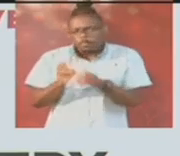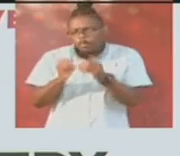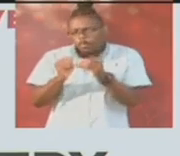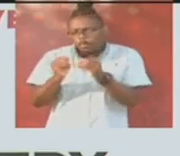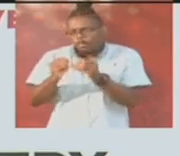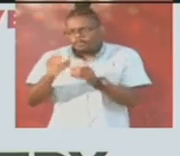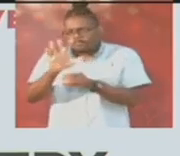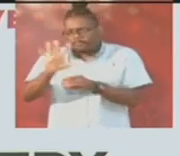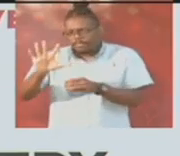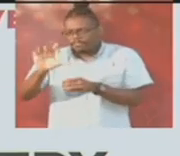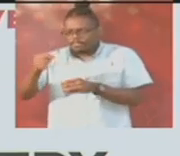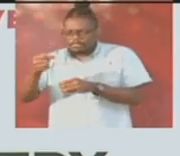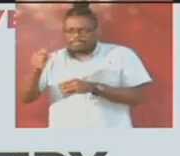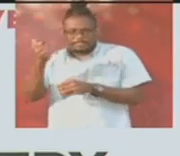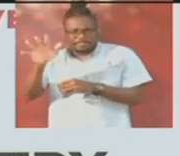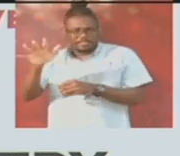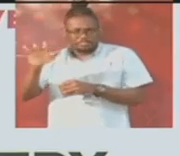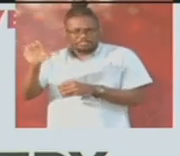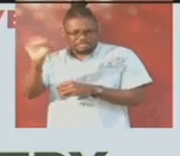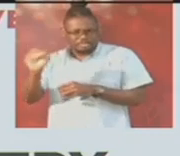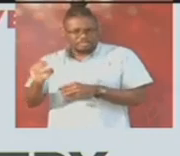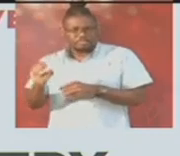75,600, it then goes up to